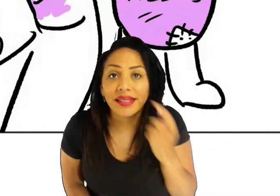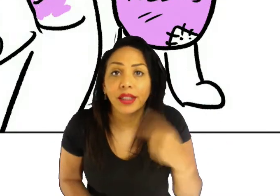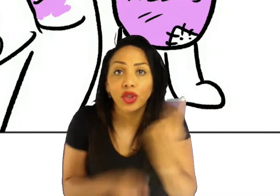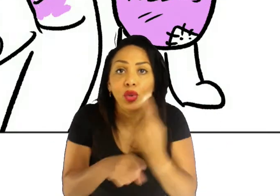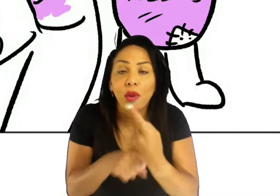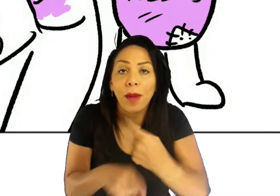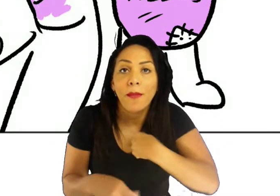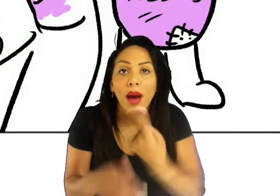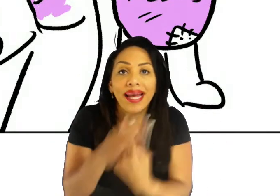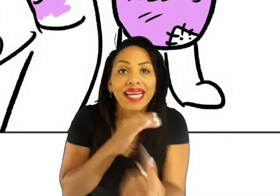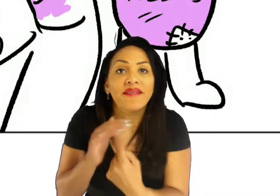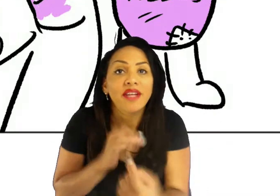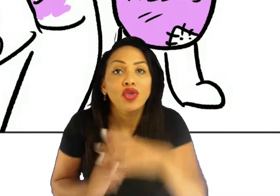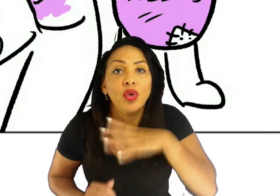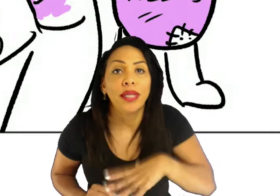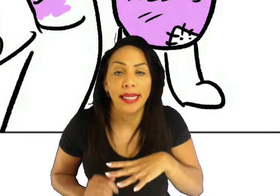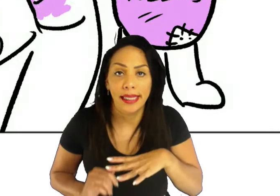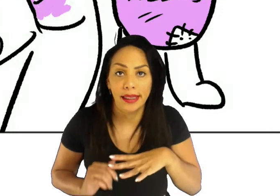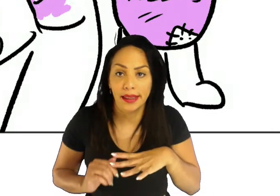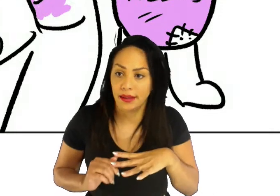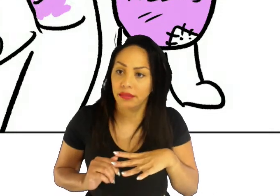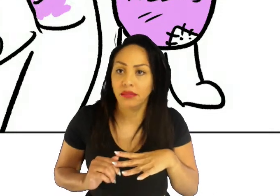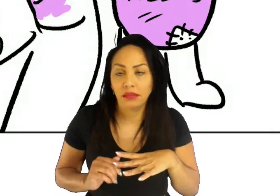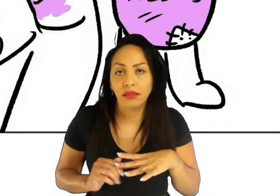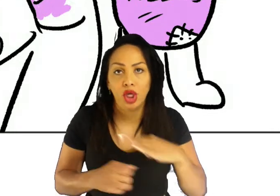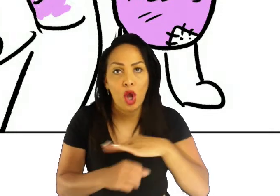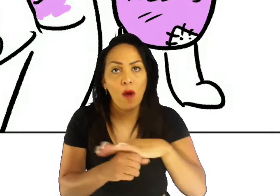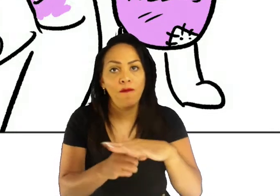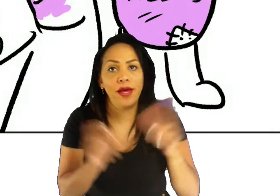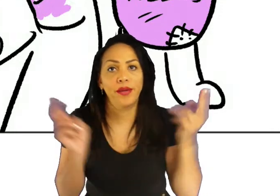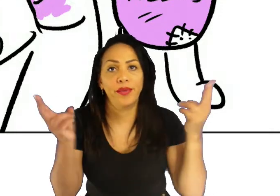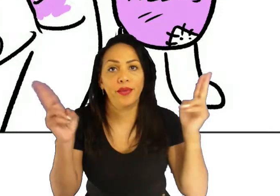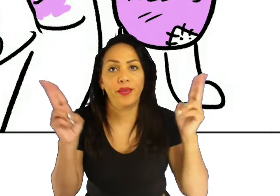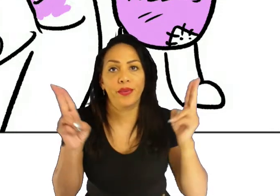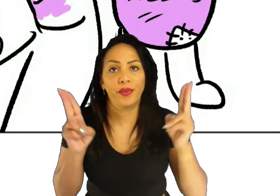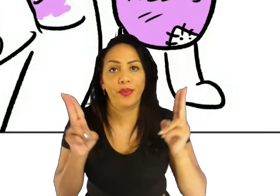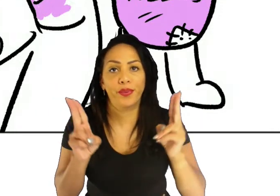needs, as we started coming out of lockdown, as we started coming out of